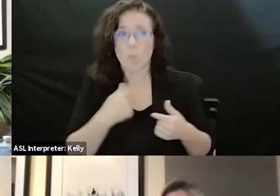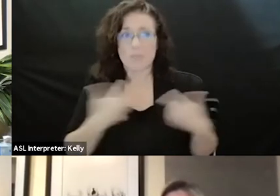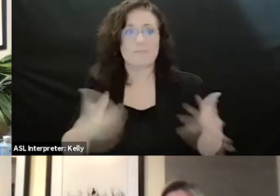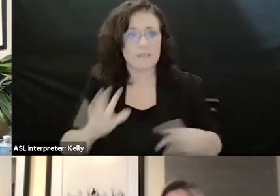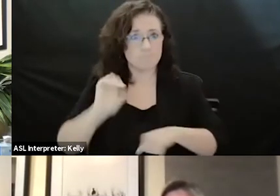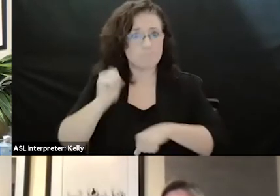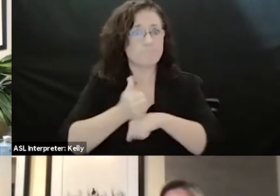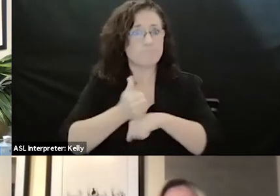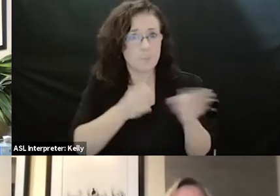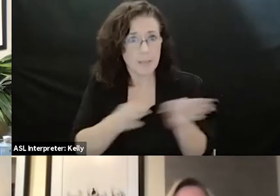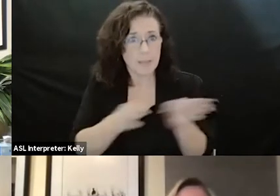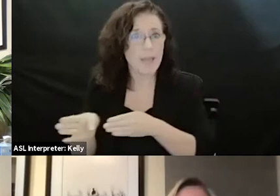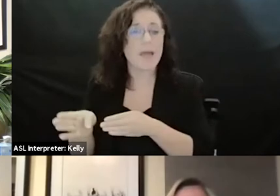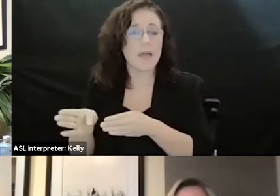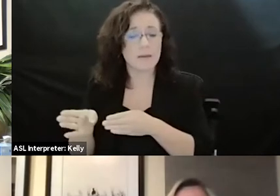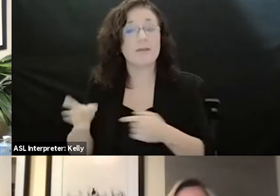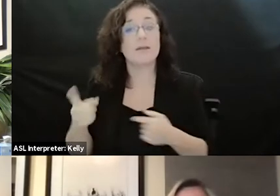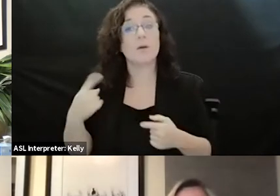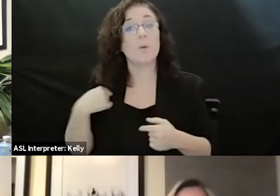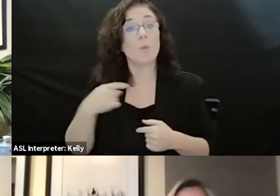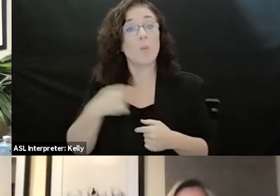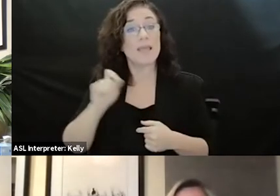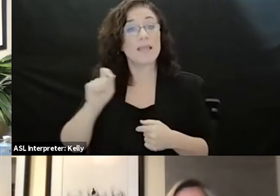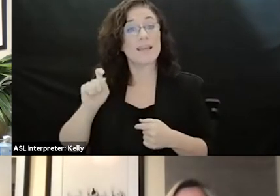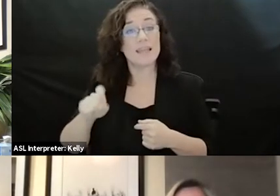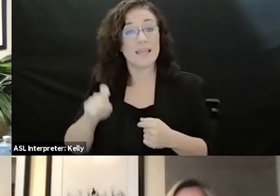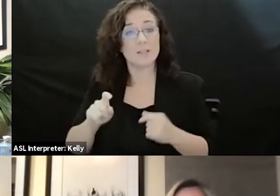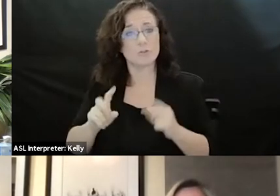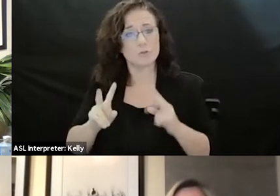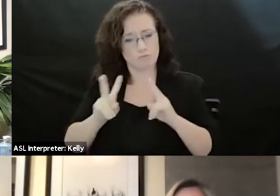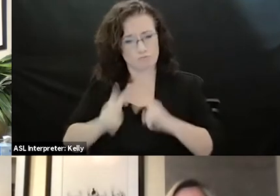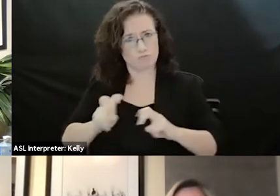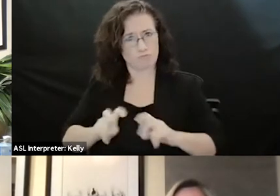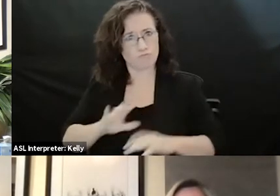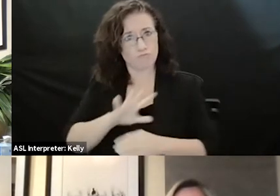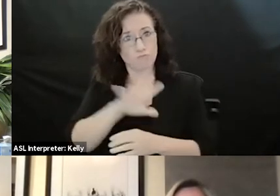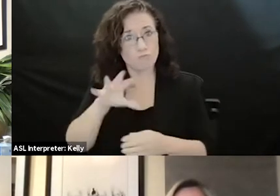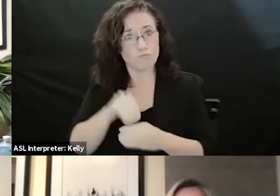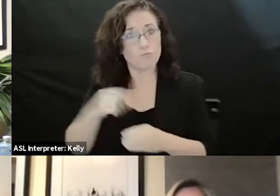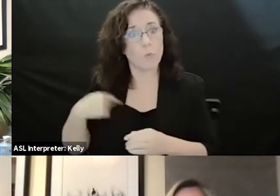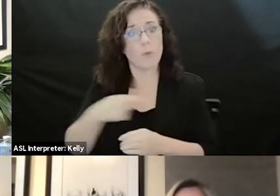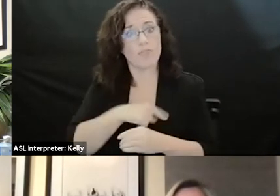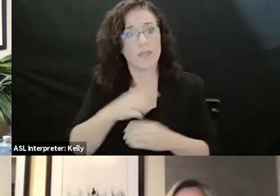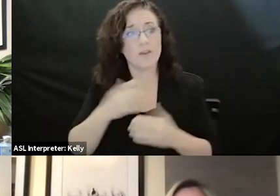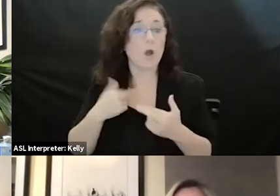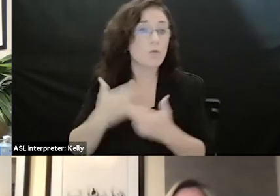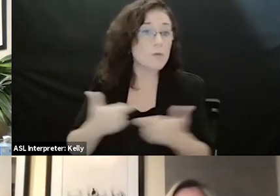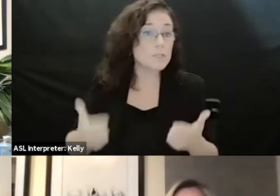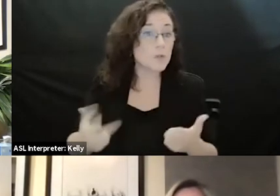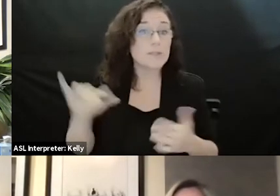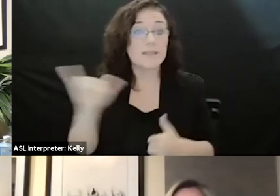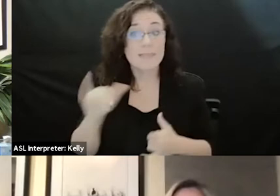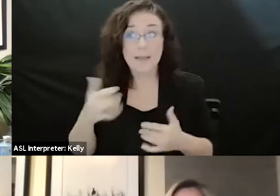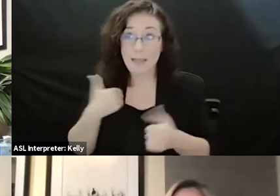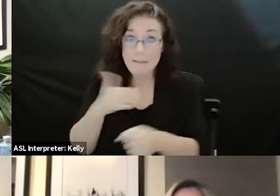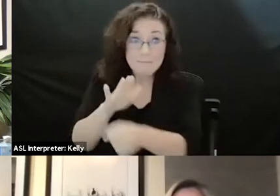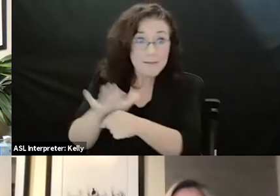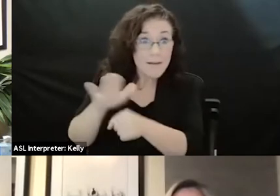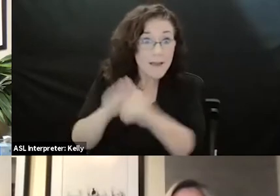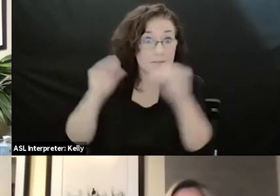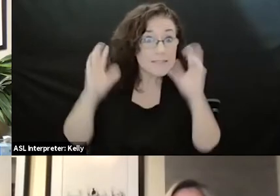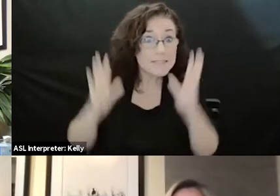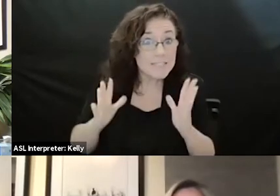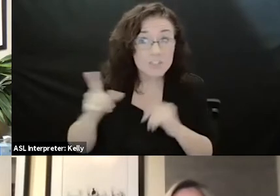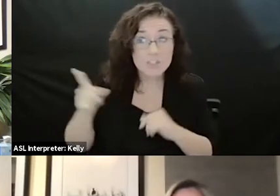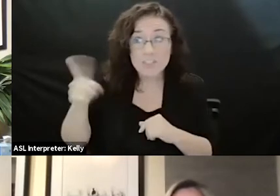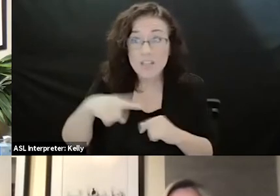do some internal inside of our house sort of outreach to our teachers first and make sure that we are getting everybody on board on our